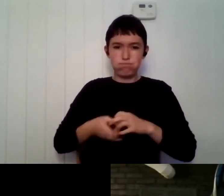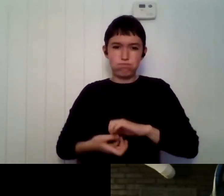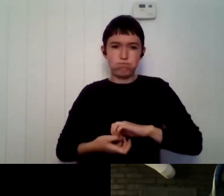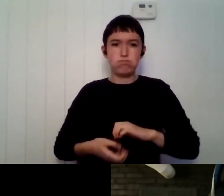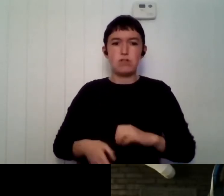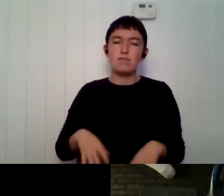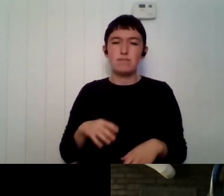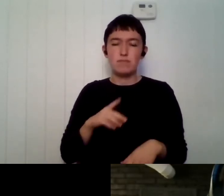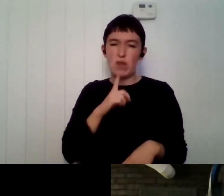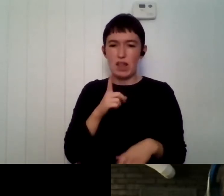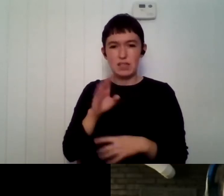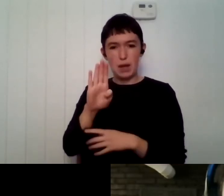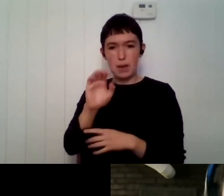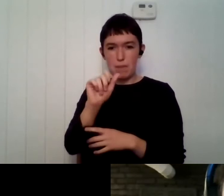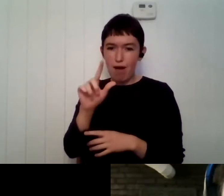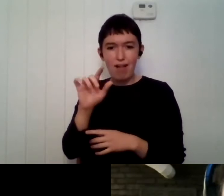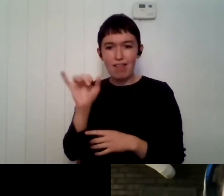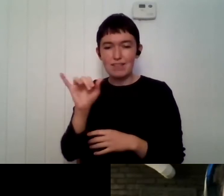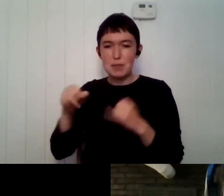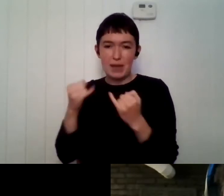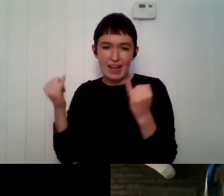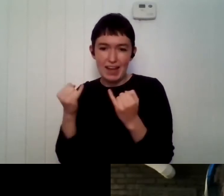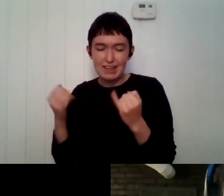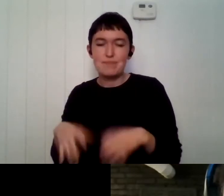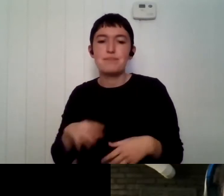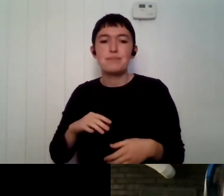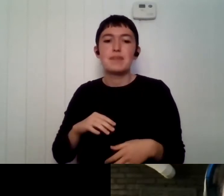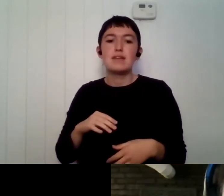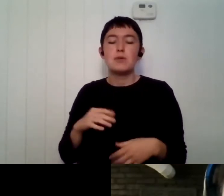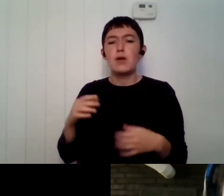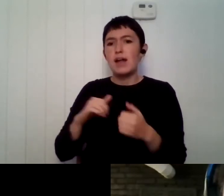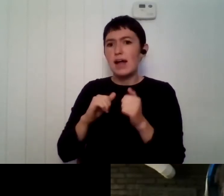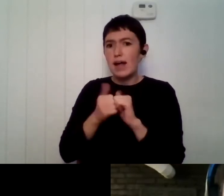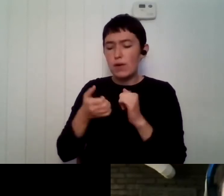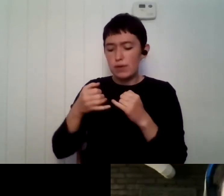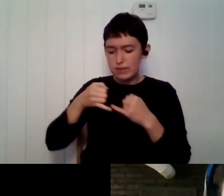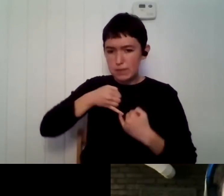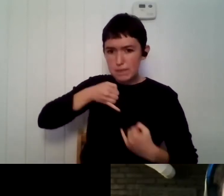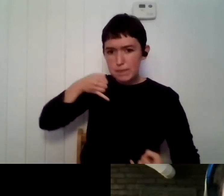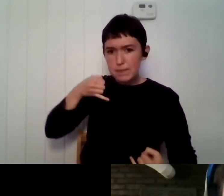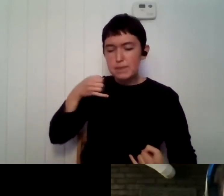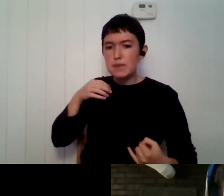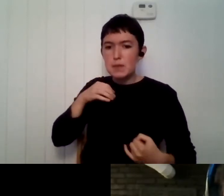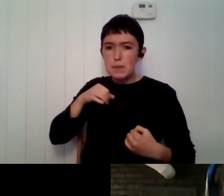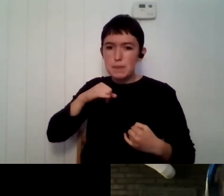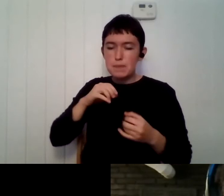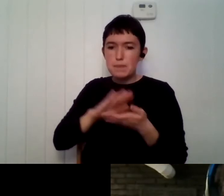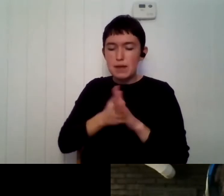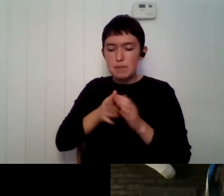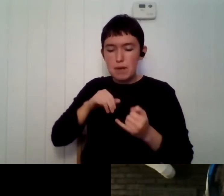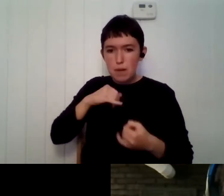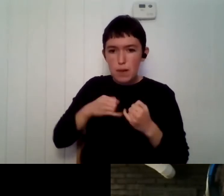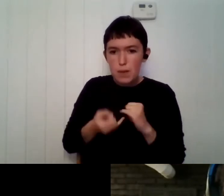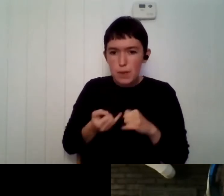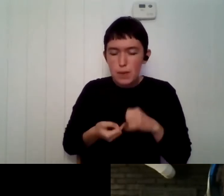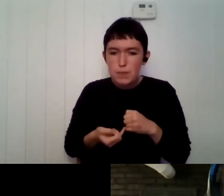ball of spaghetti. And how they go from long string to ball of spaghetti is sometimes a mystery to scientists. They just